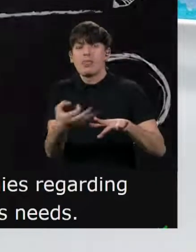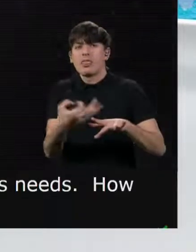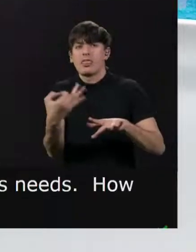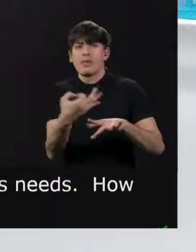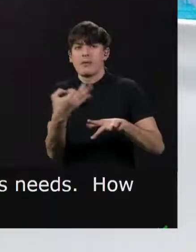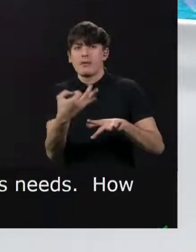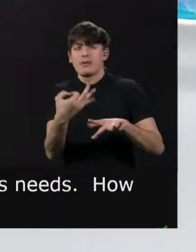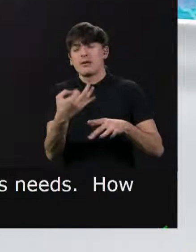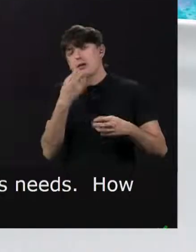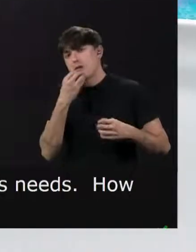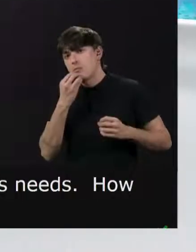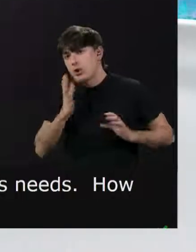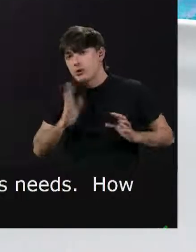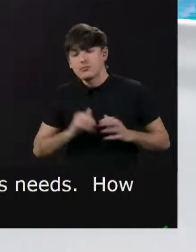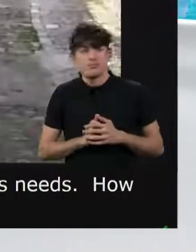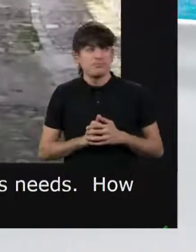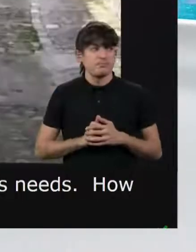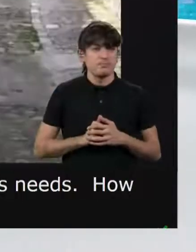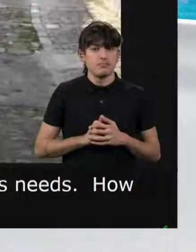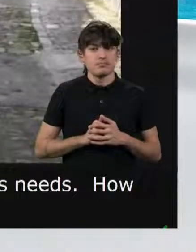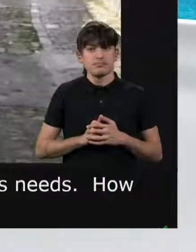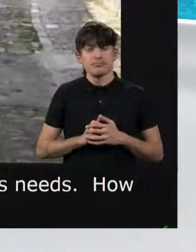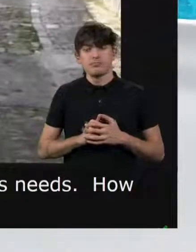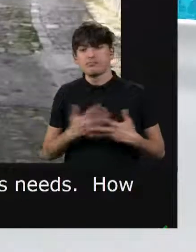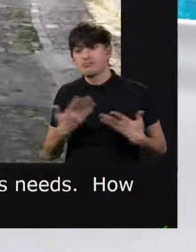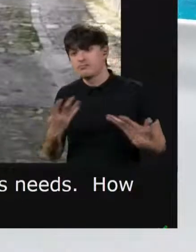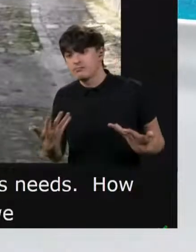cities where we all need to move around.